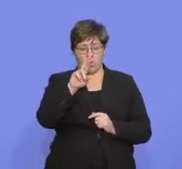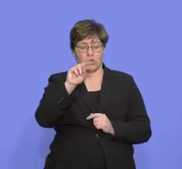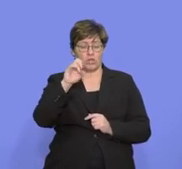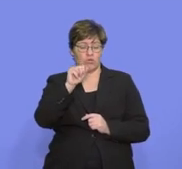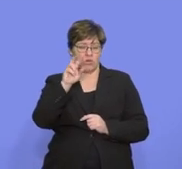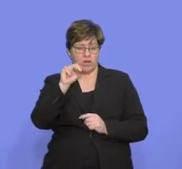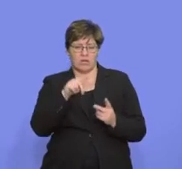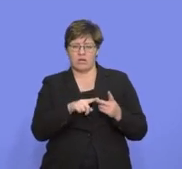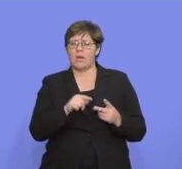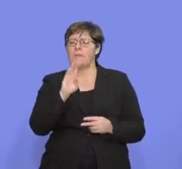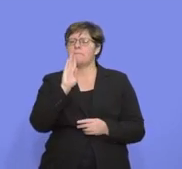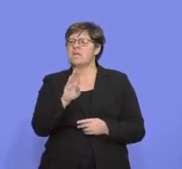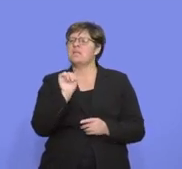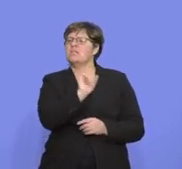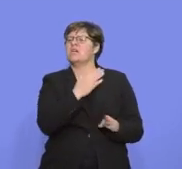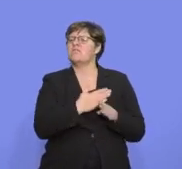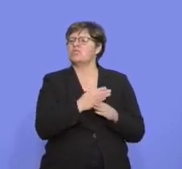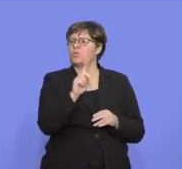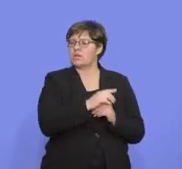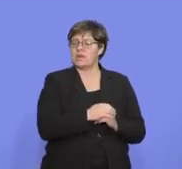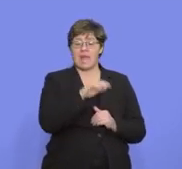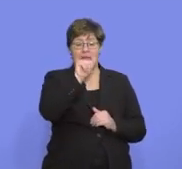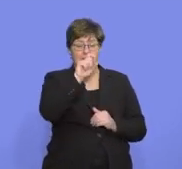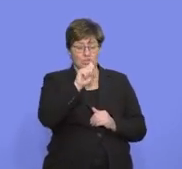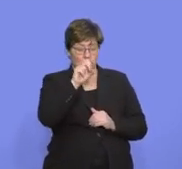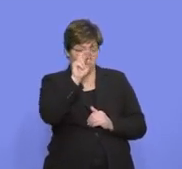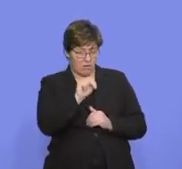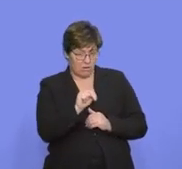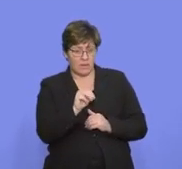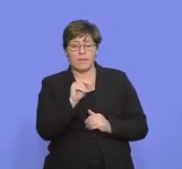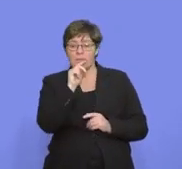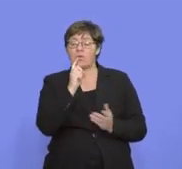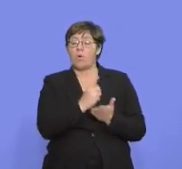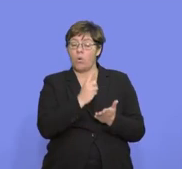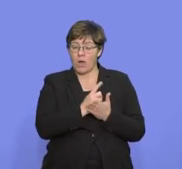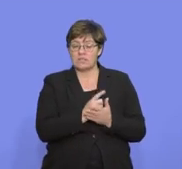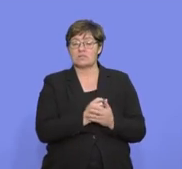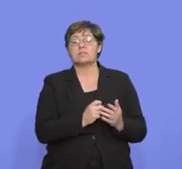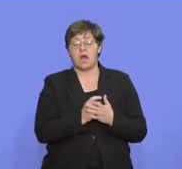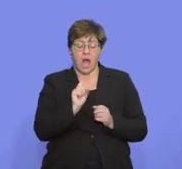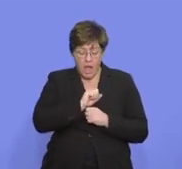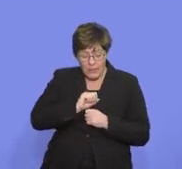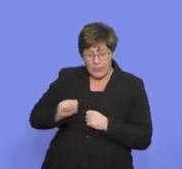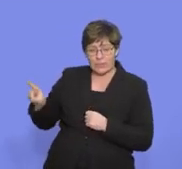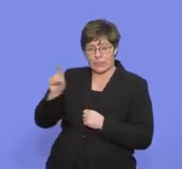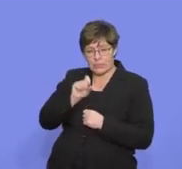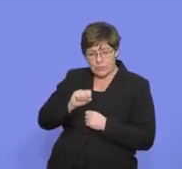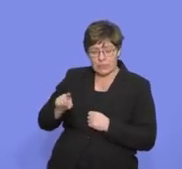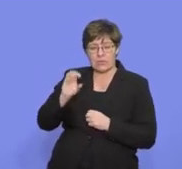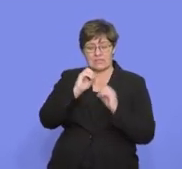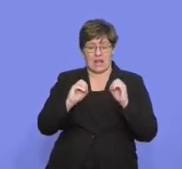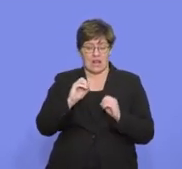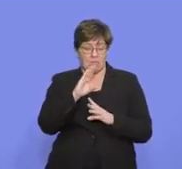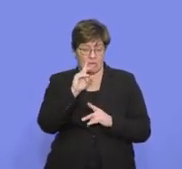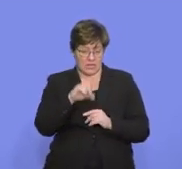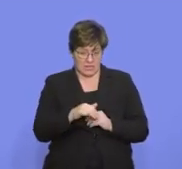State one function of part B. Part B is the axon. I said axon always carries the impulse away from the cell body,